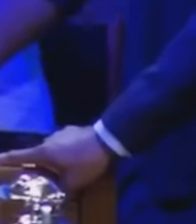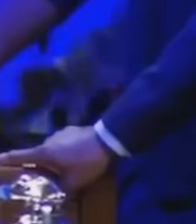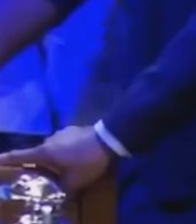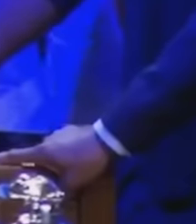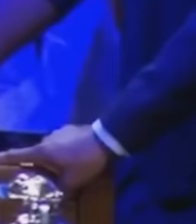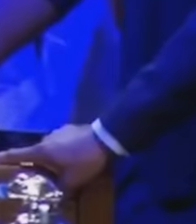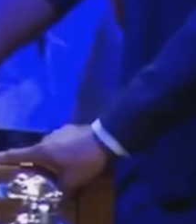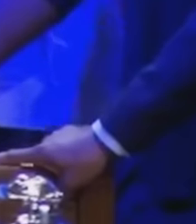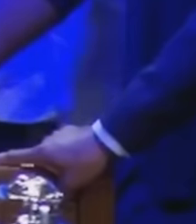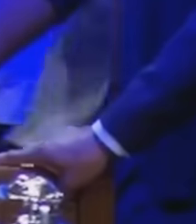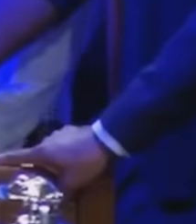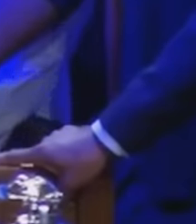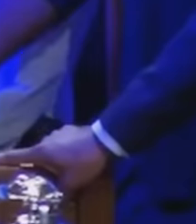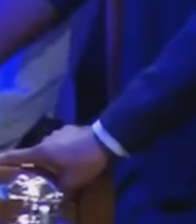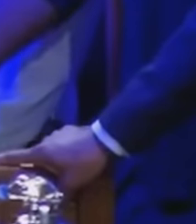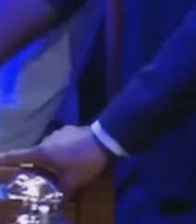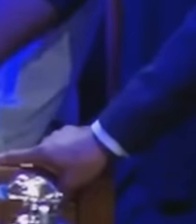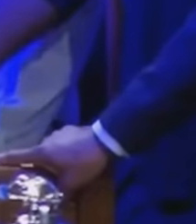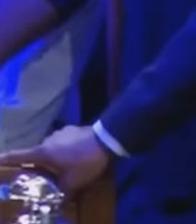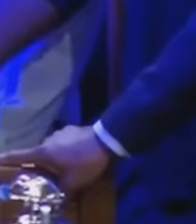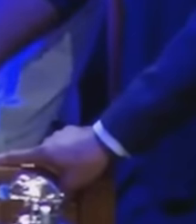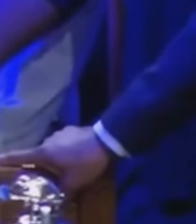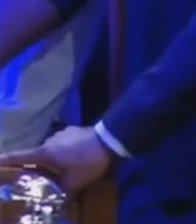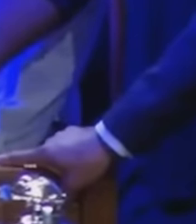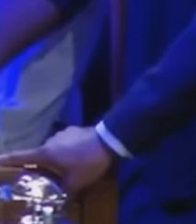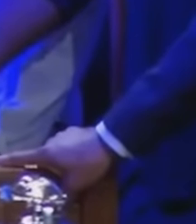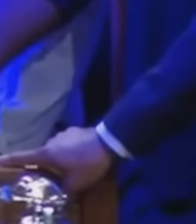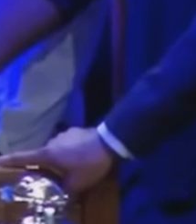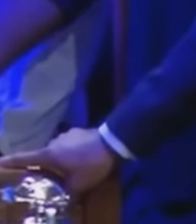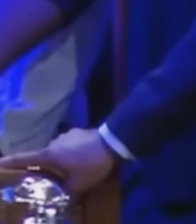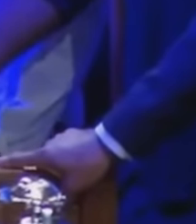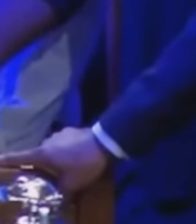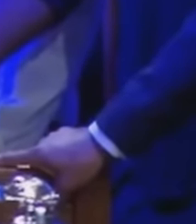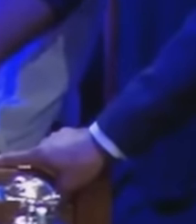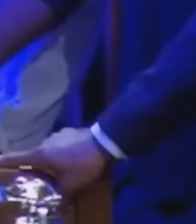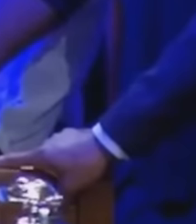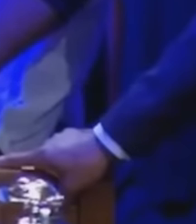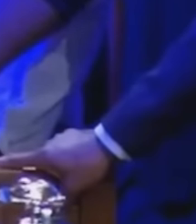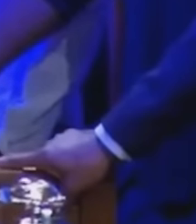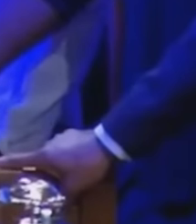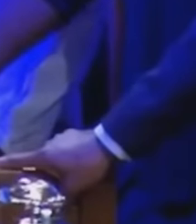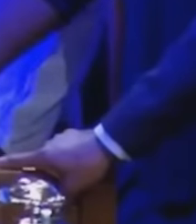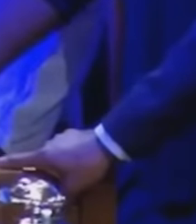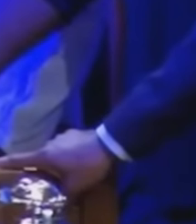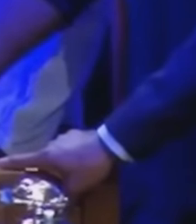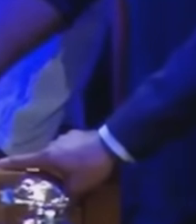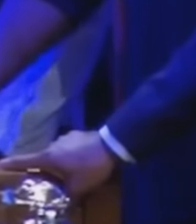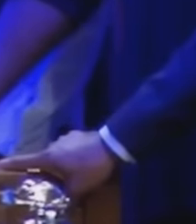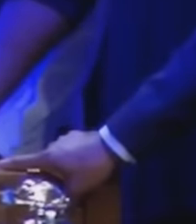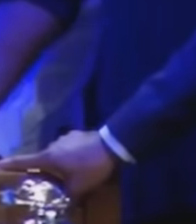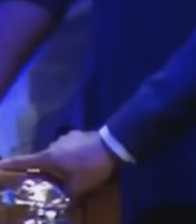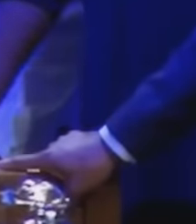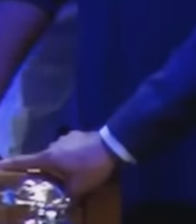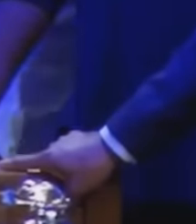I'm a black man. And you know that's living while in jeopardy. So